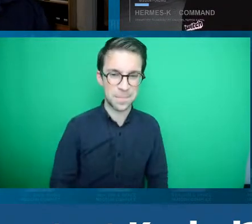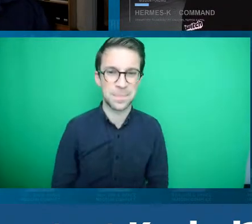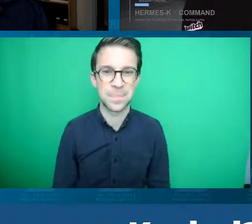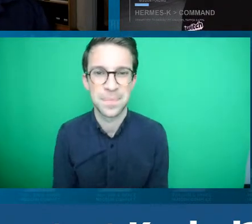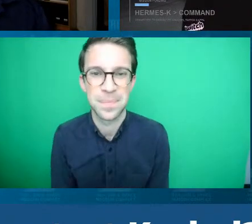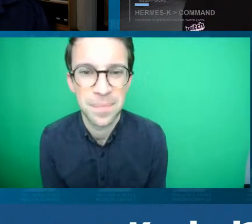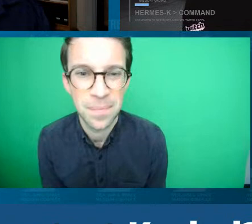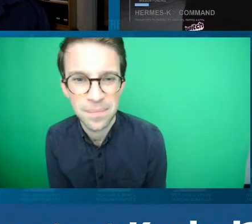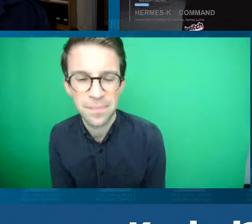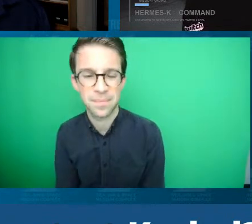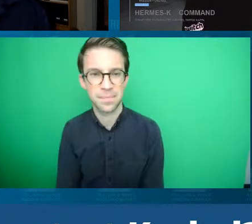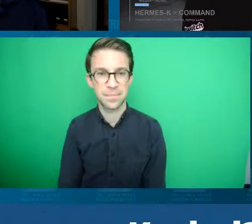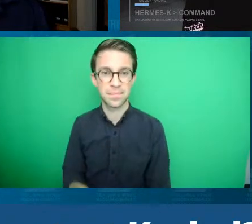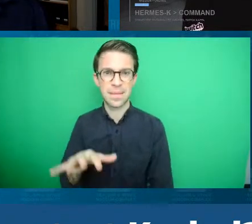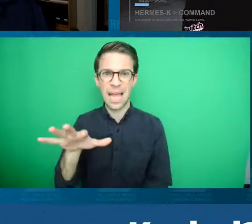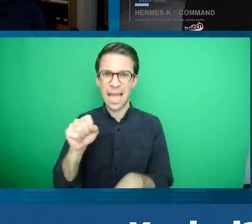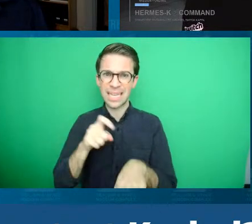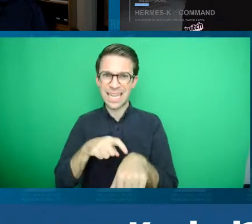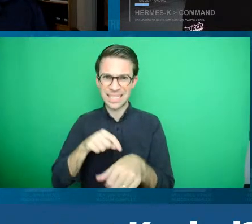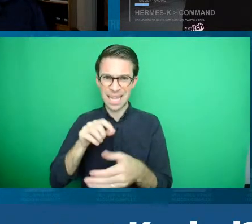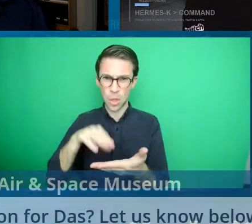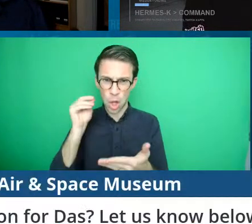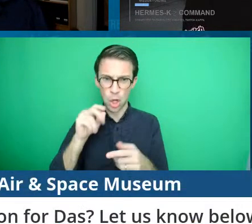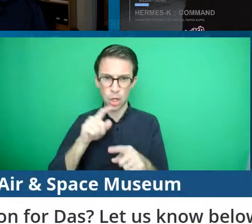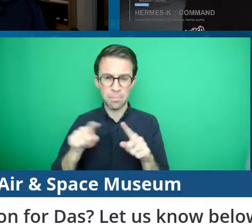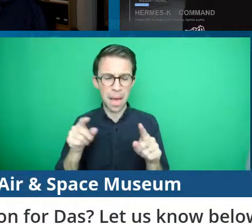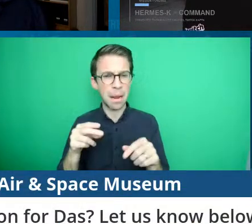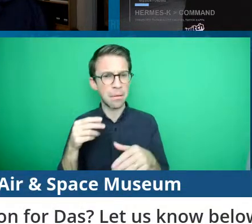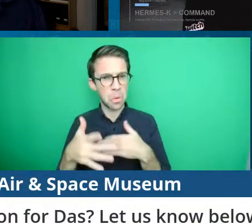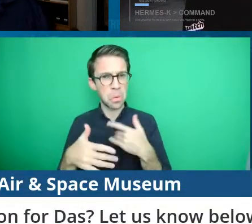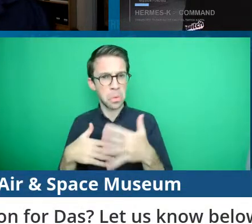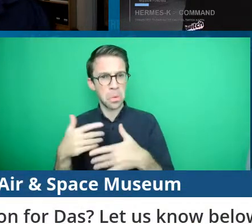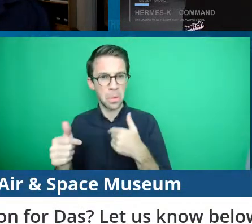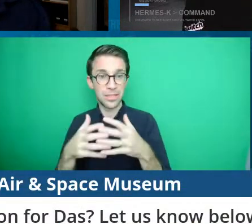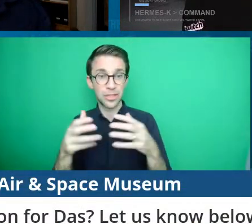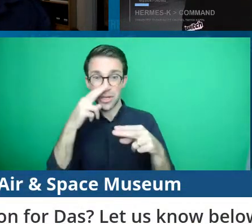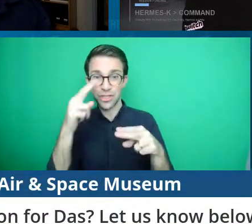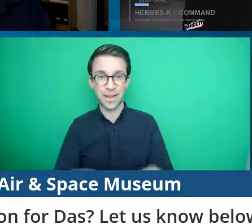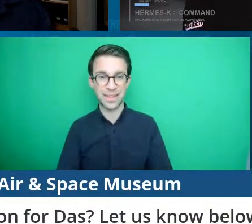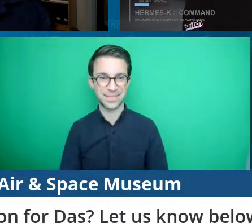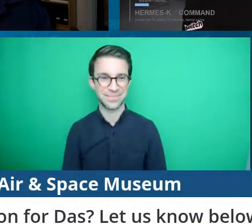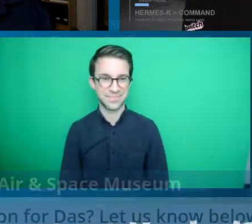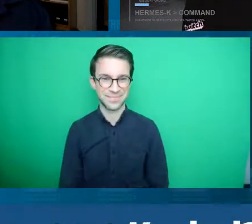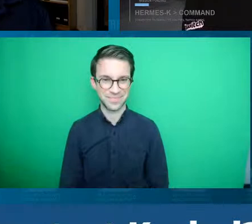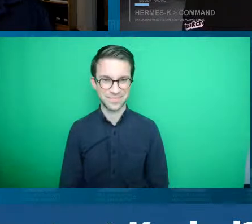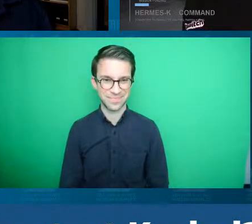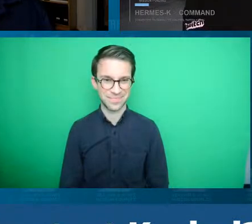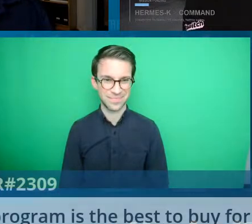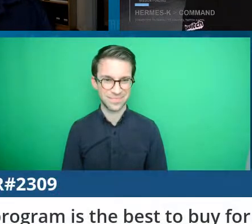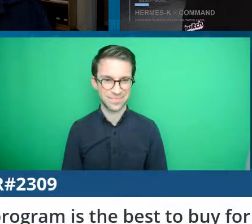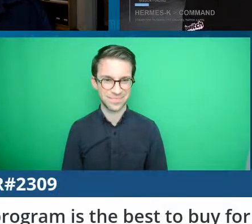Yeah, I mean, it takes time to learn it, I would imagine, but once you get going, so much fun. So another question for